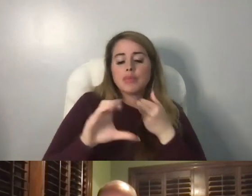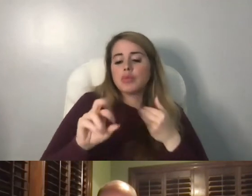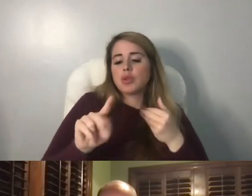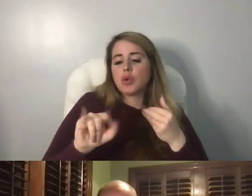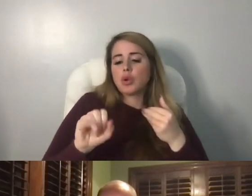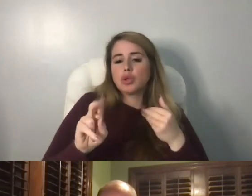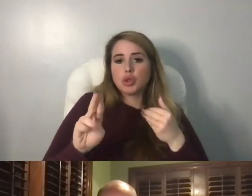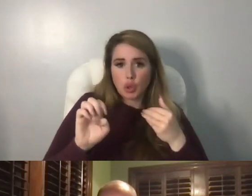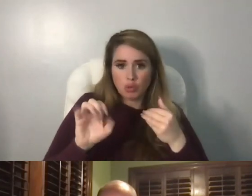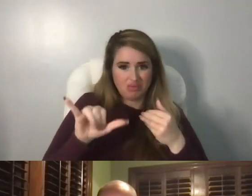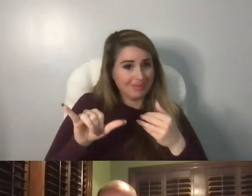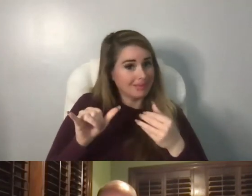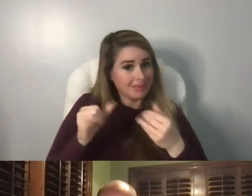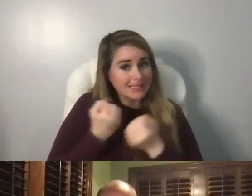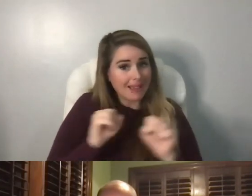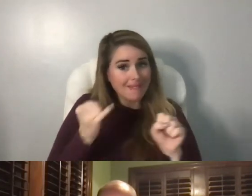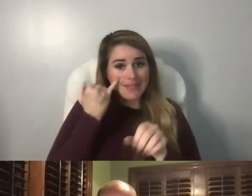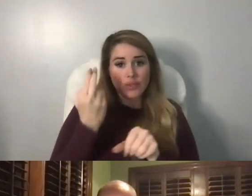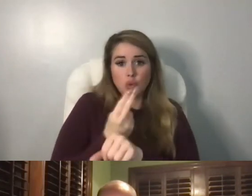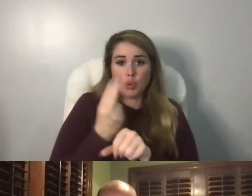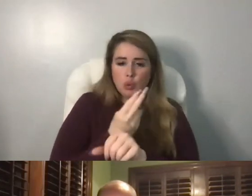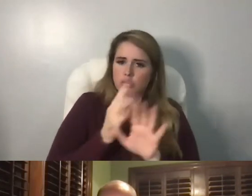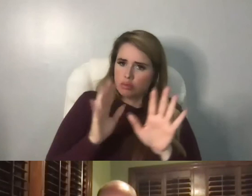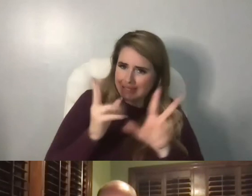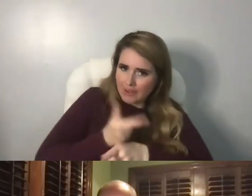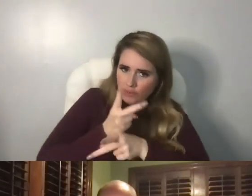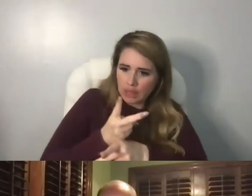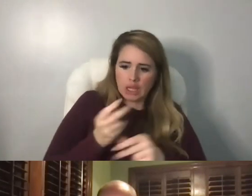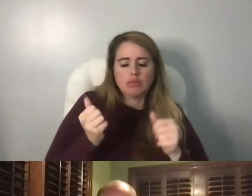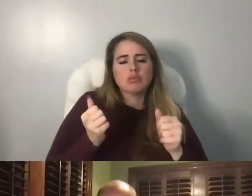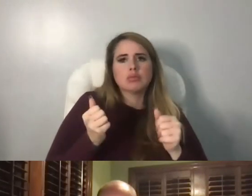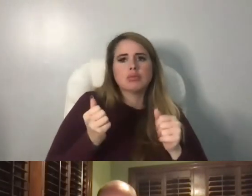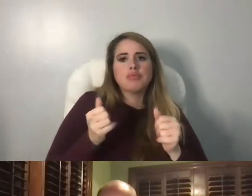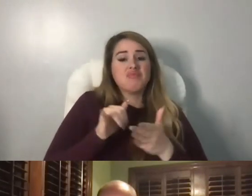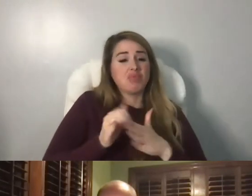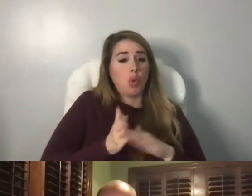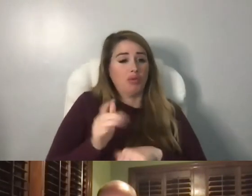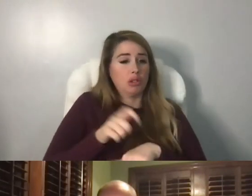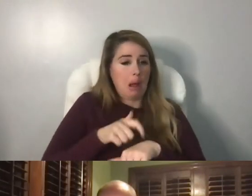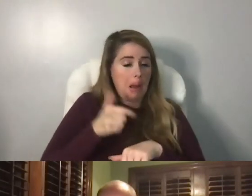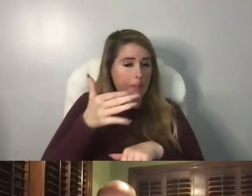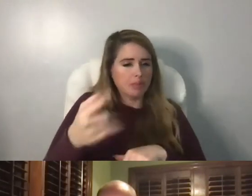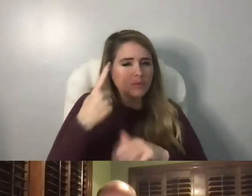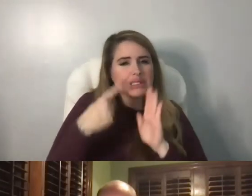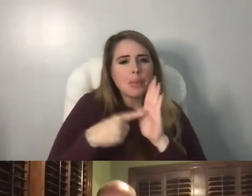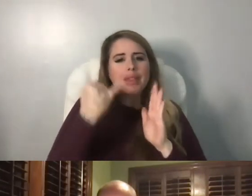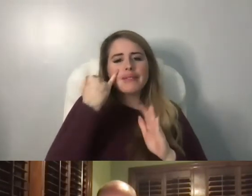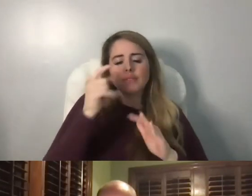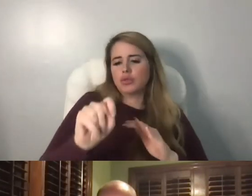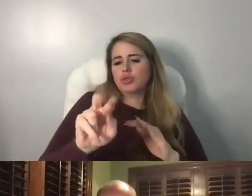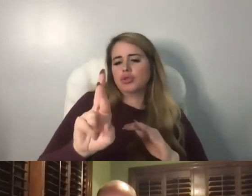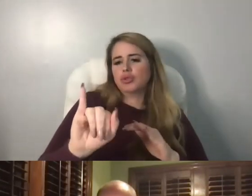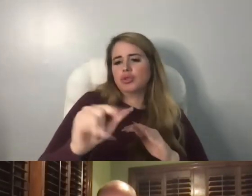is safe used judiciously. Over time, if you, let's say a trigger finger, you injected